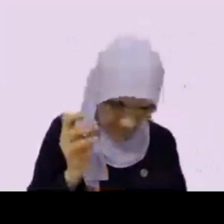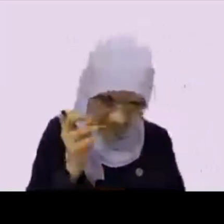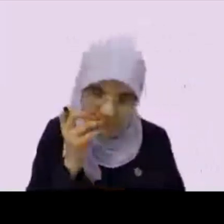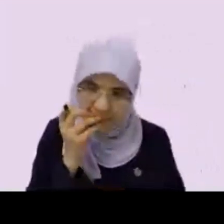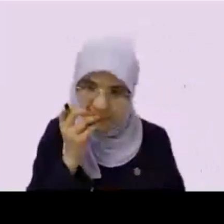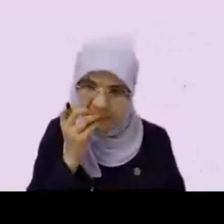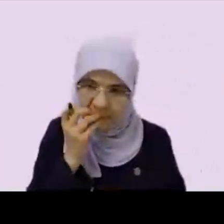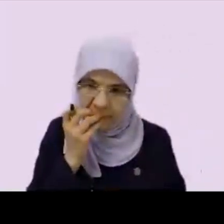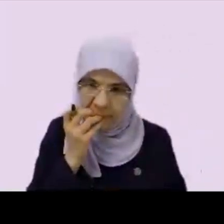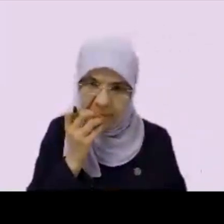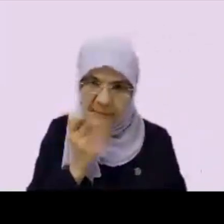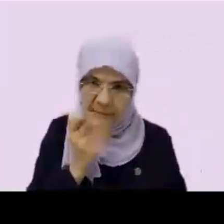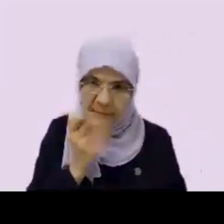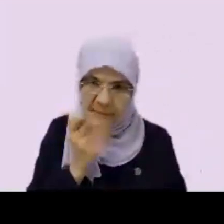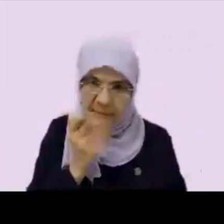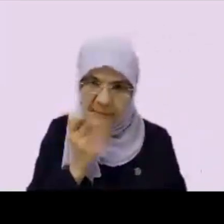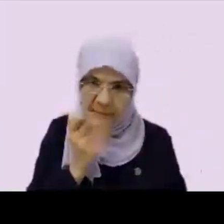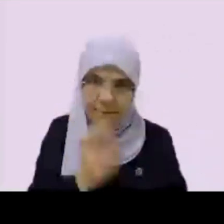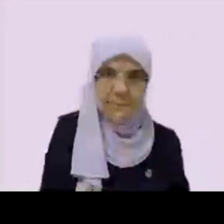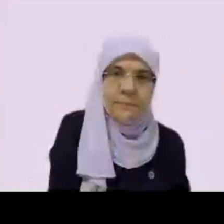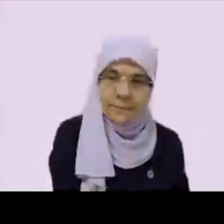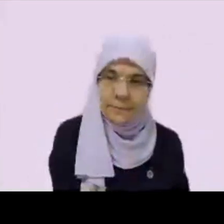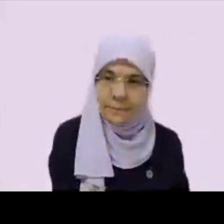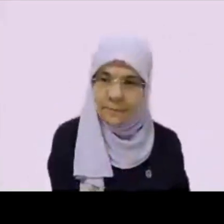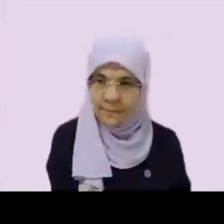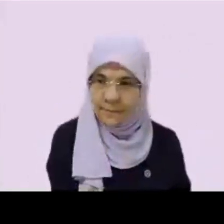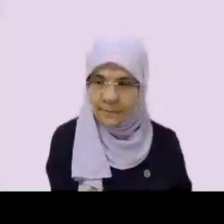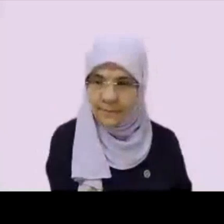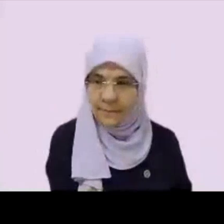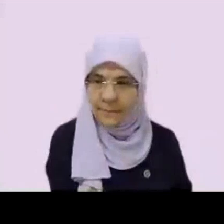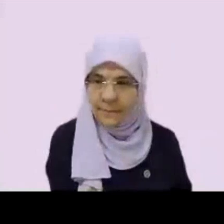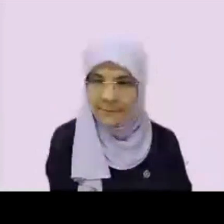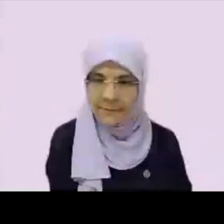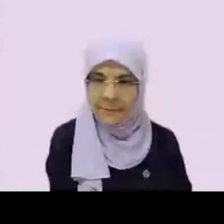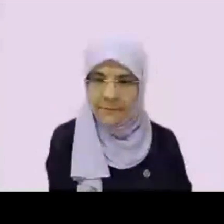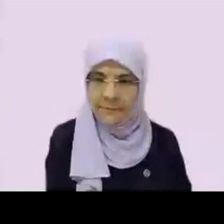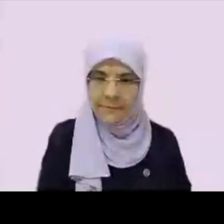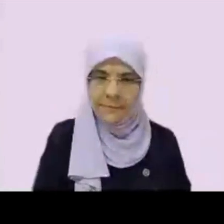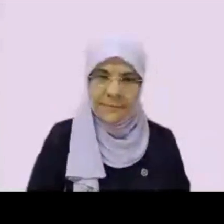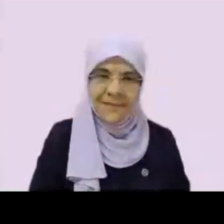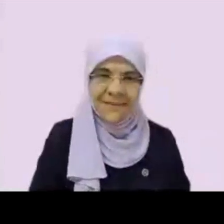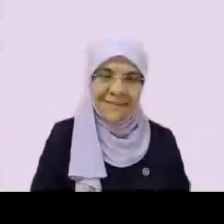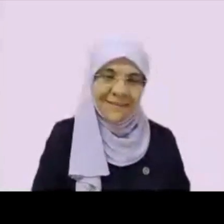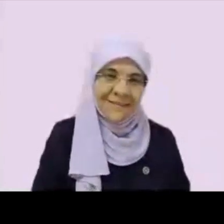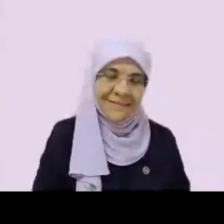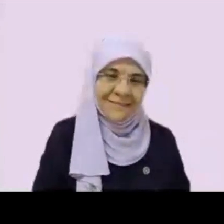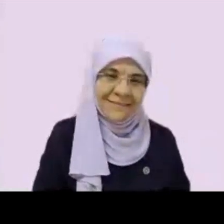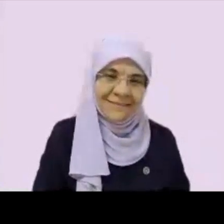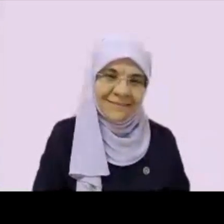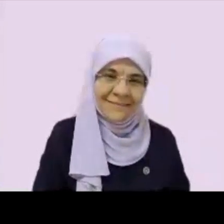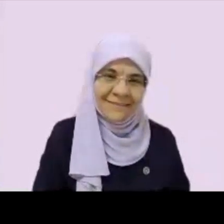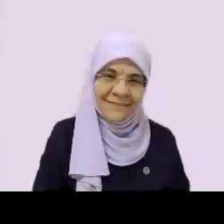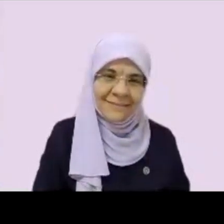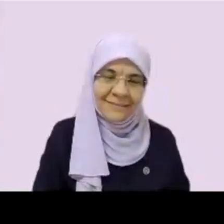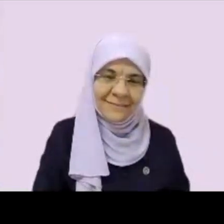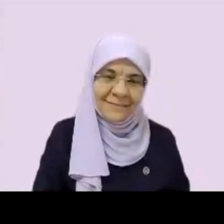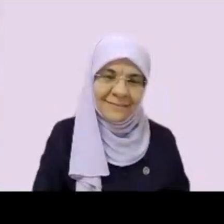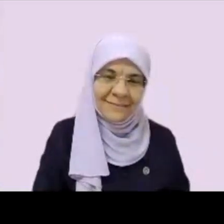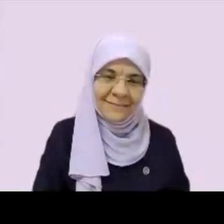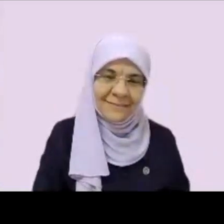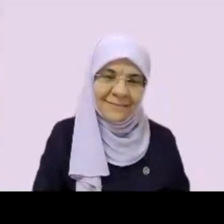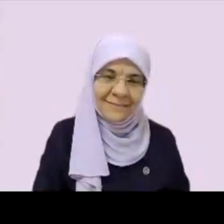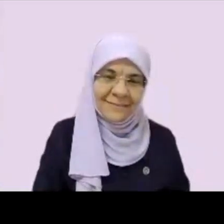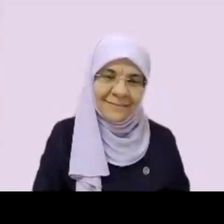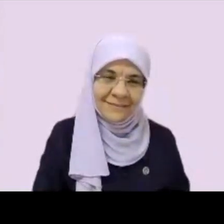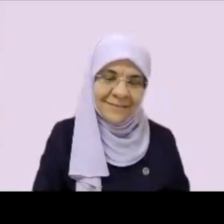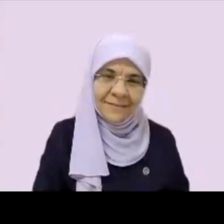that they were a supporter. They were not pushing me, but they were accepting my choice and